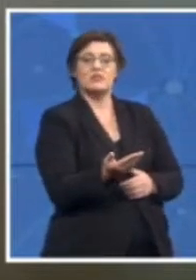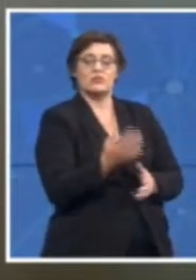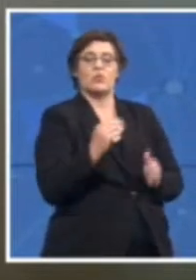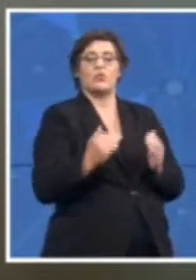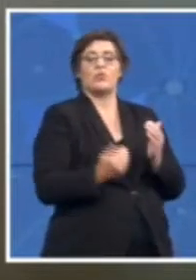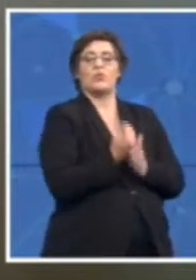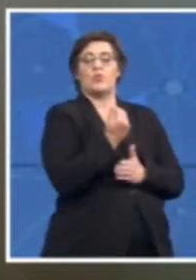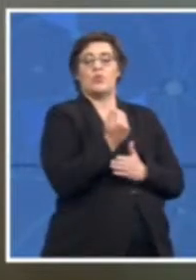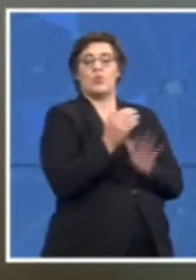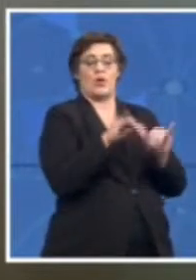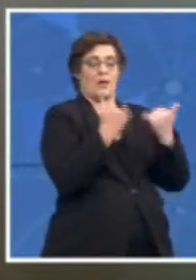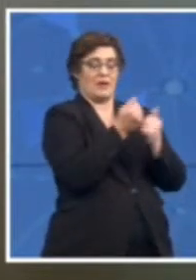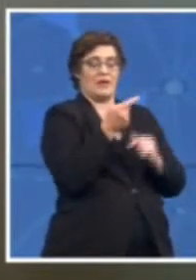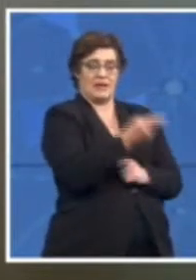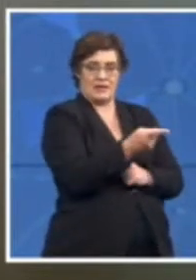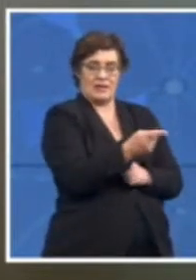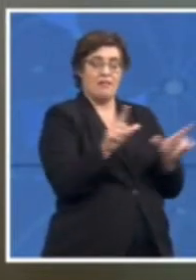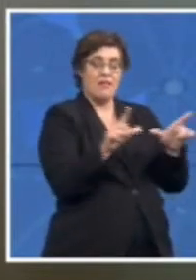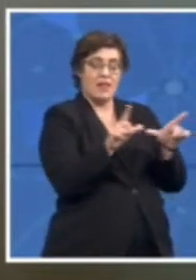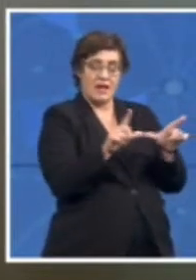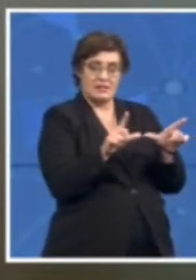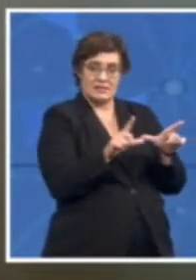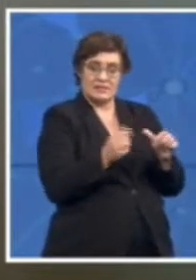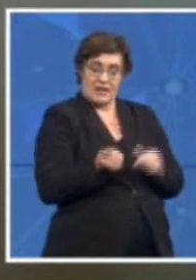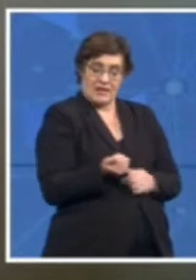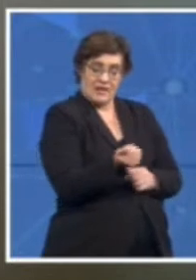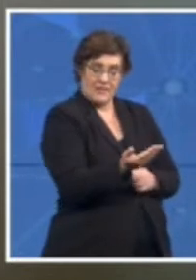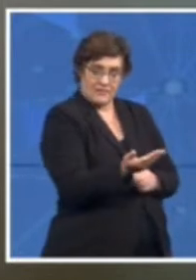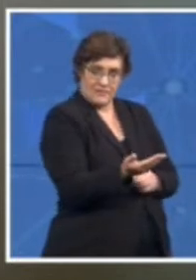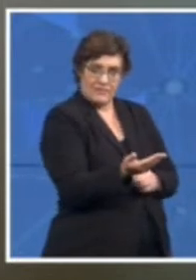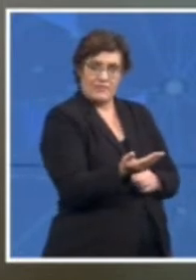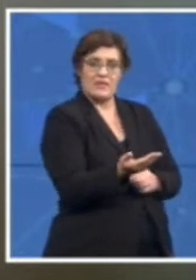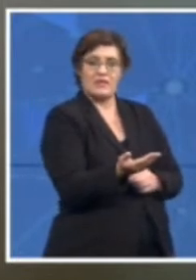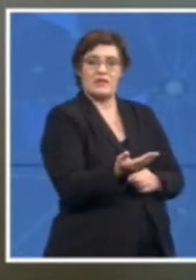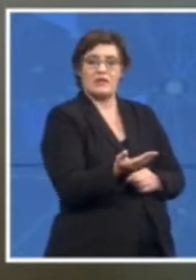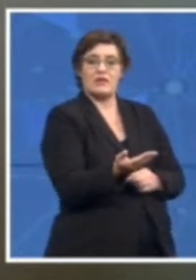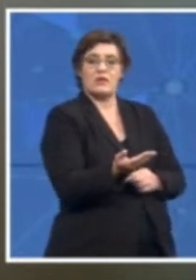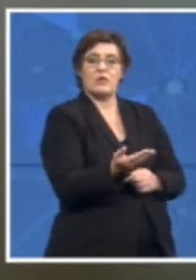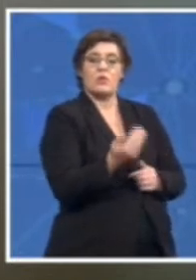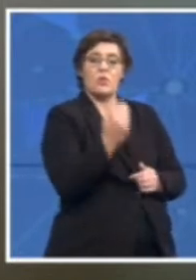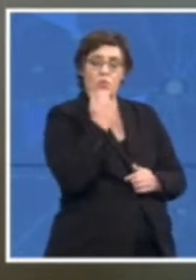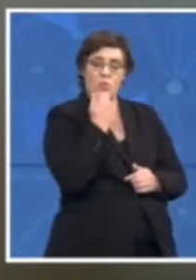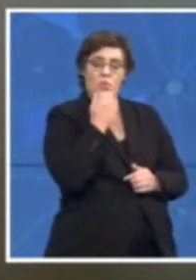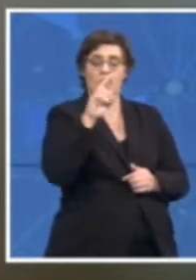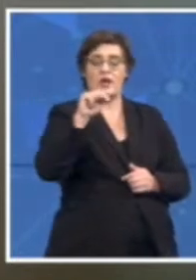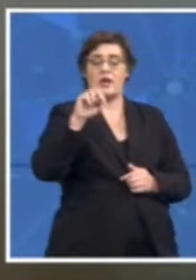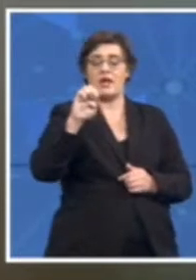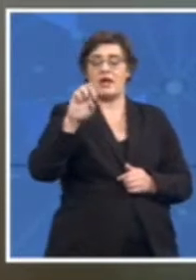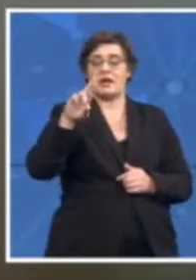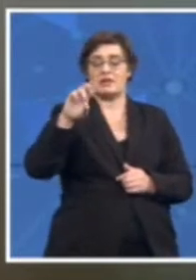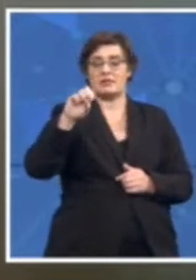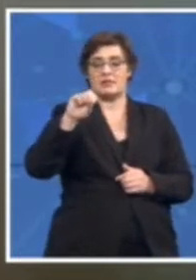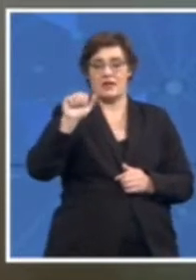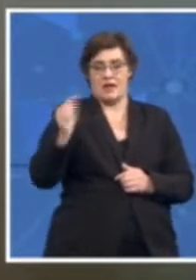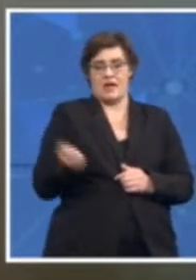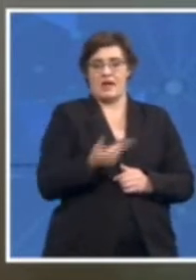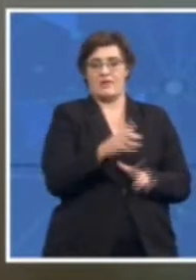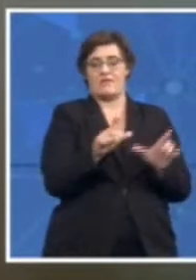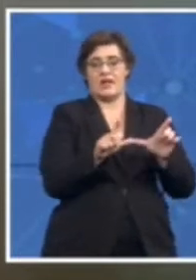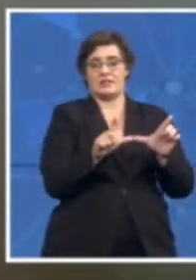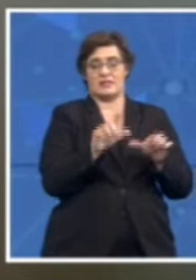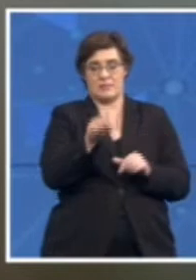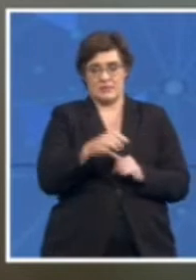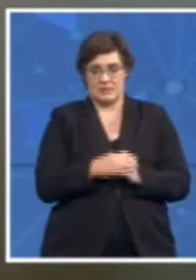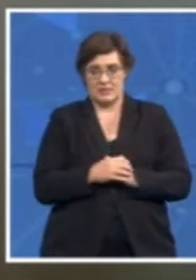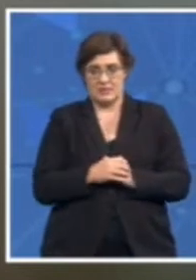granted, or has to be granted, by NERSA, and it is currently allocated